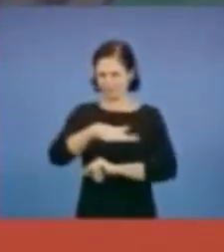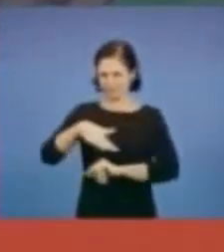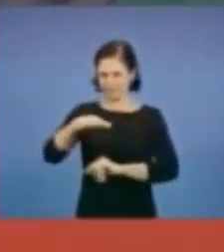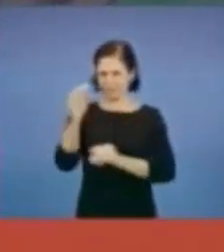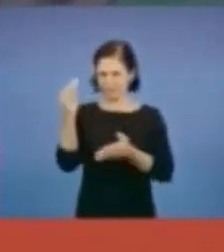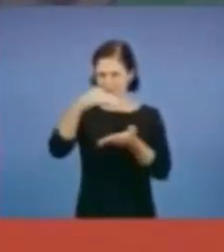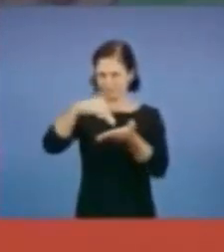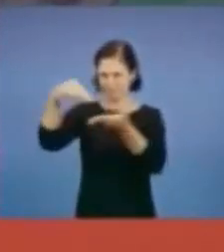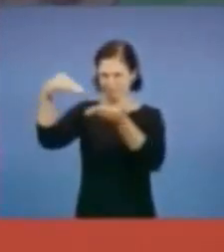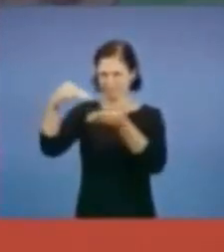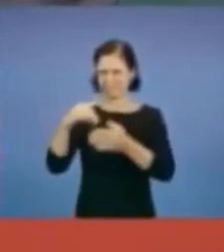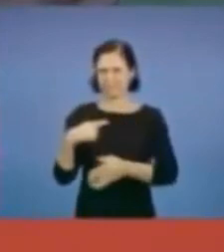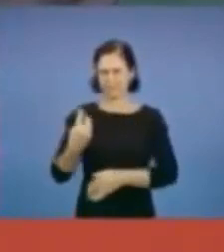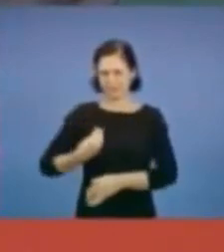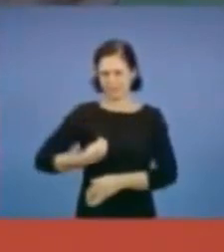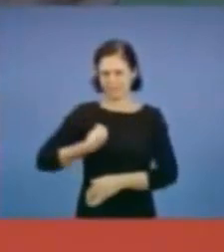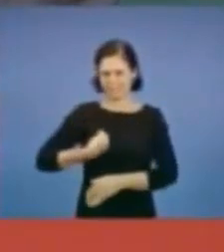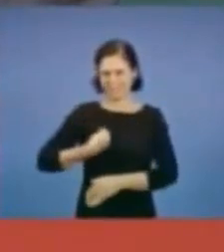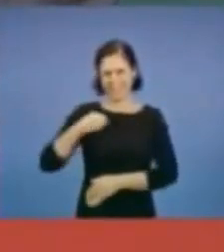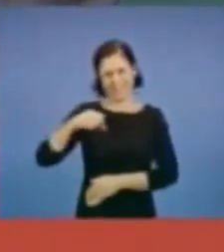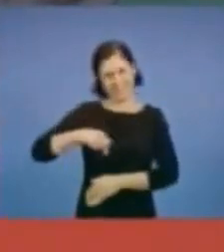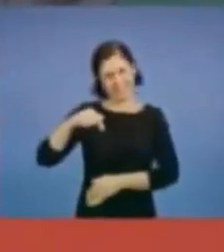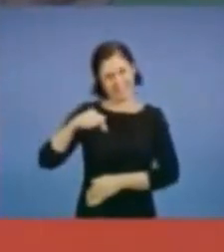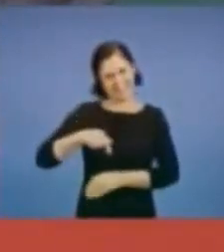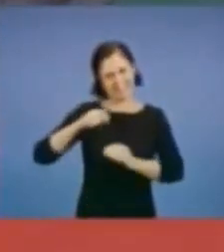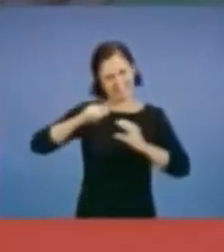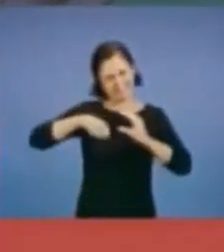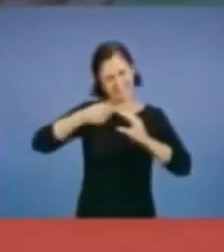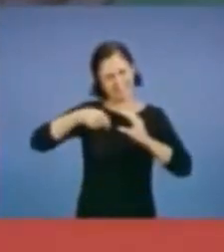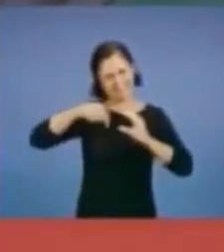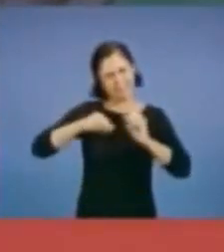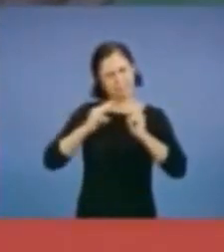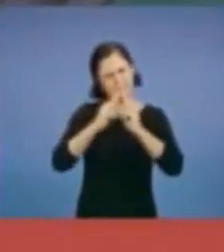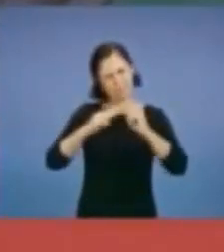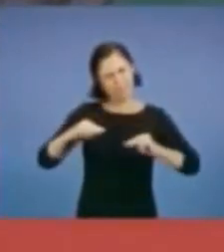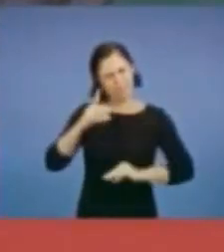broadcast we do from